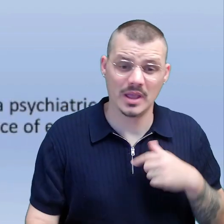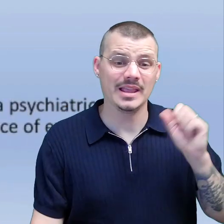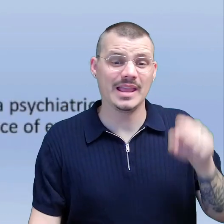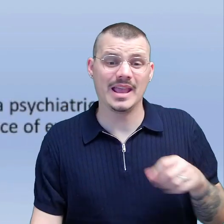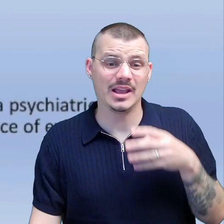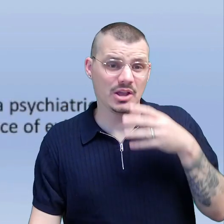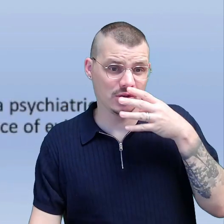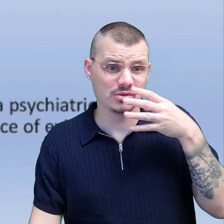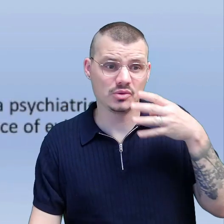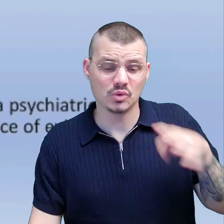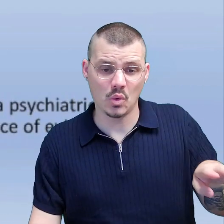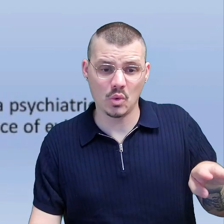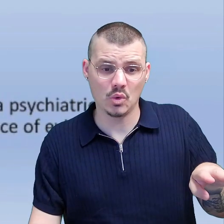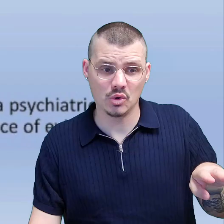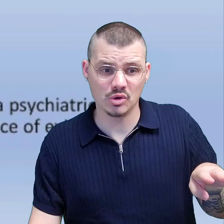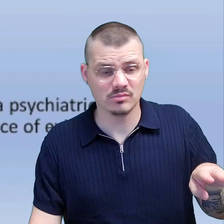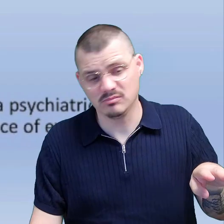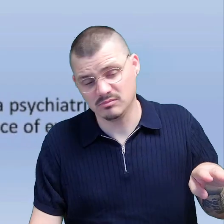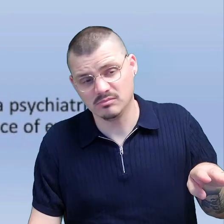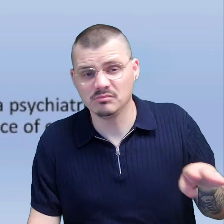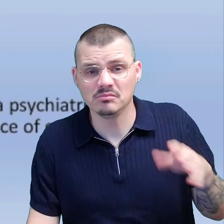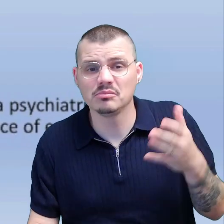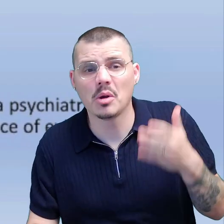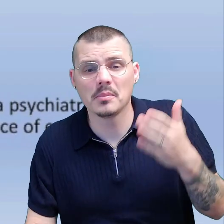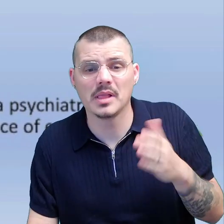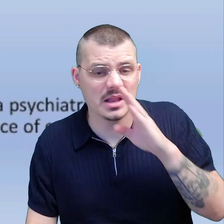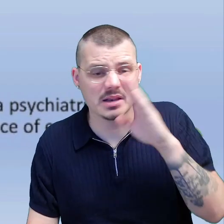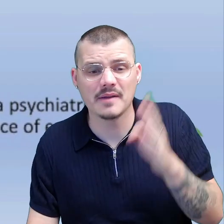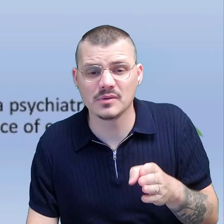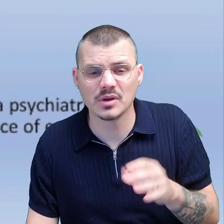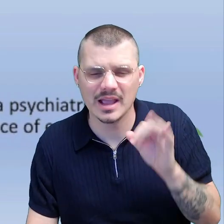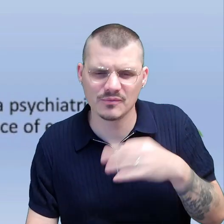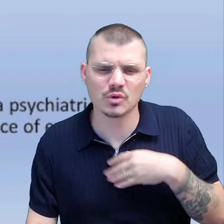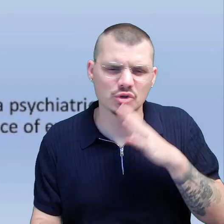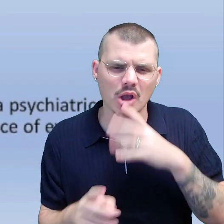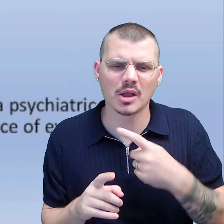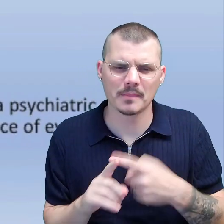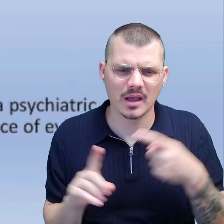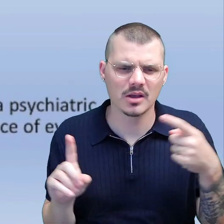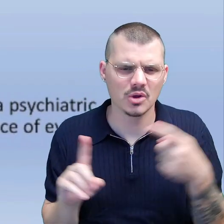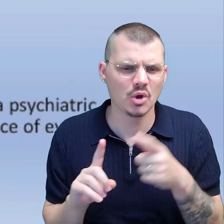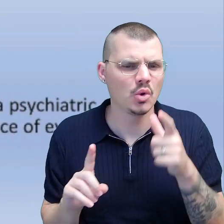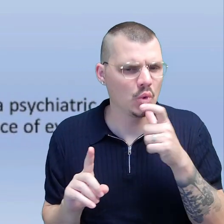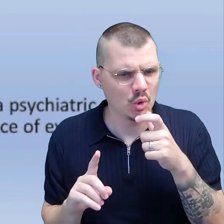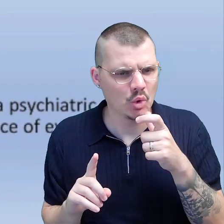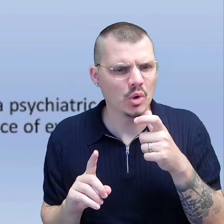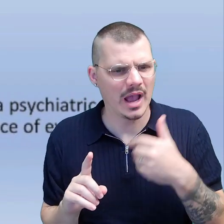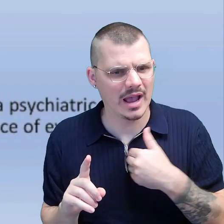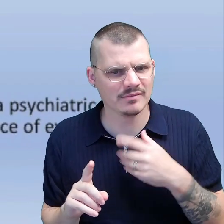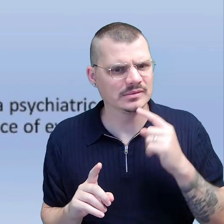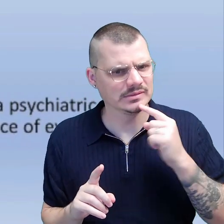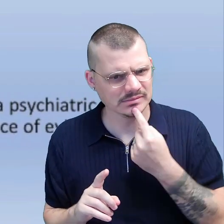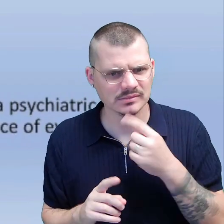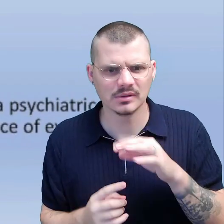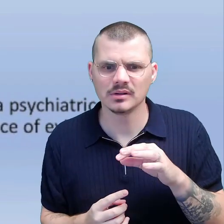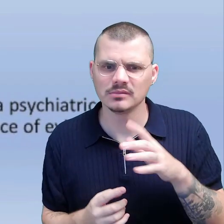movements, probably never, if we're talking about people with significant complex